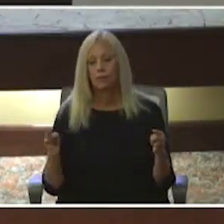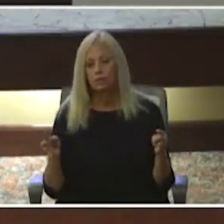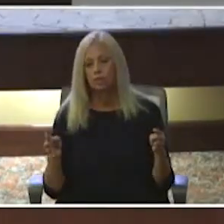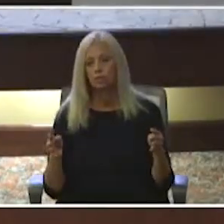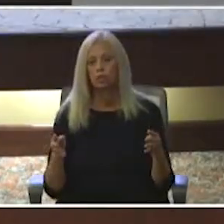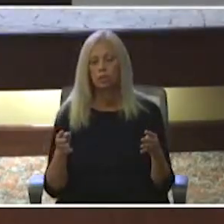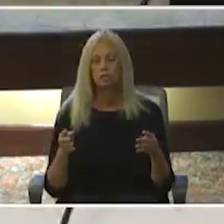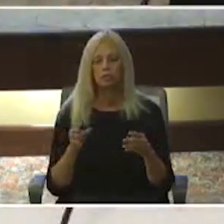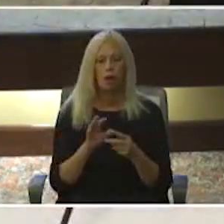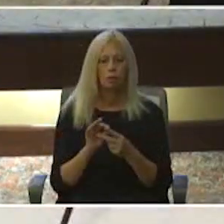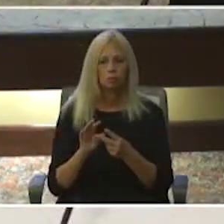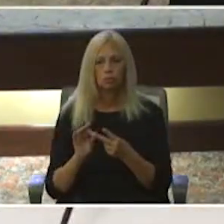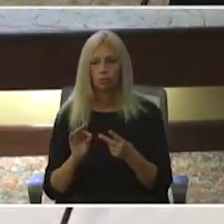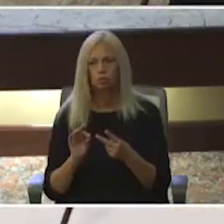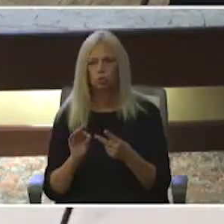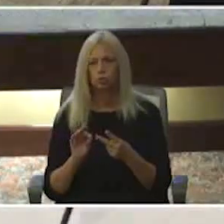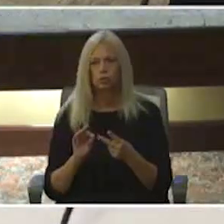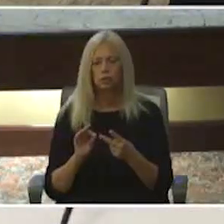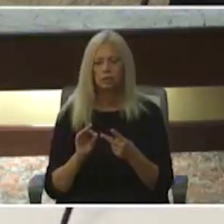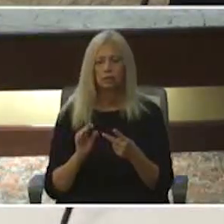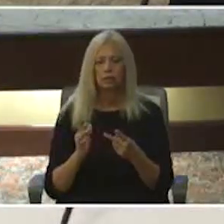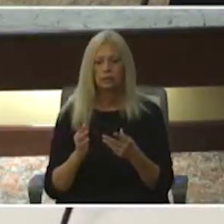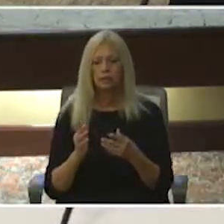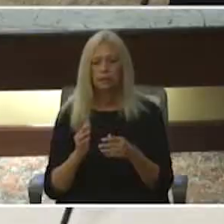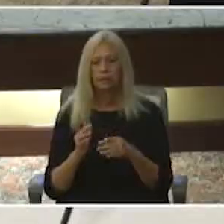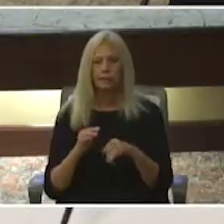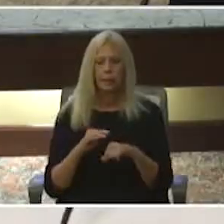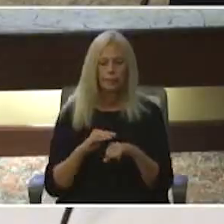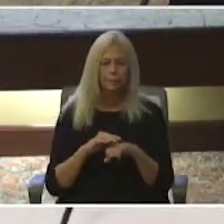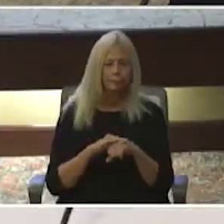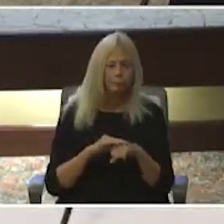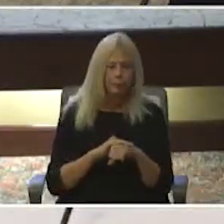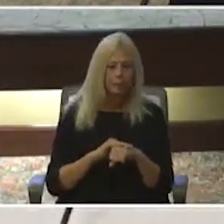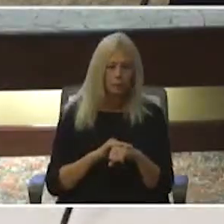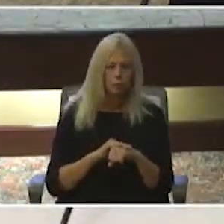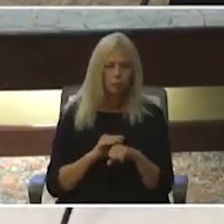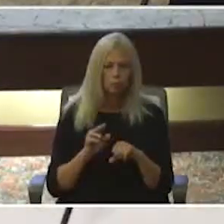option, or minimalistic look. There